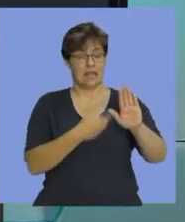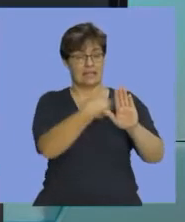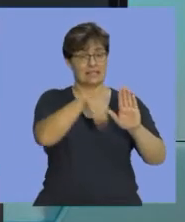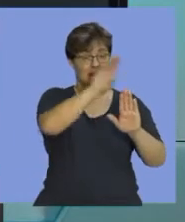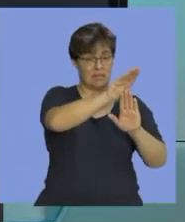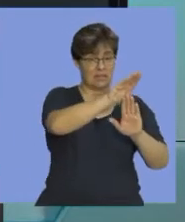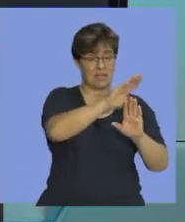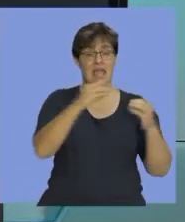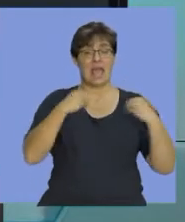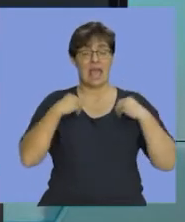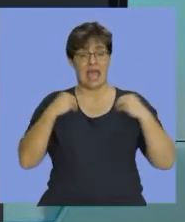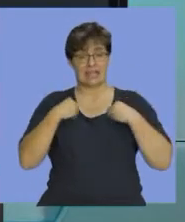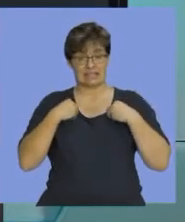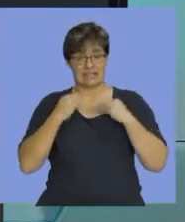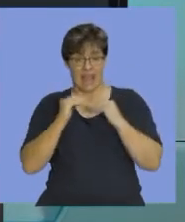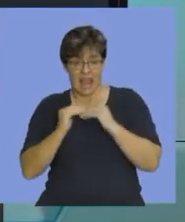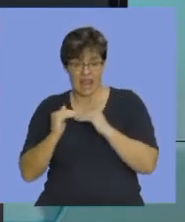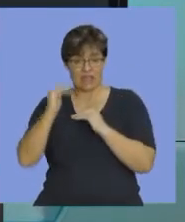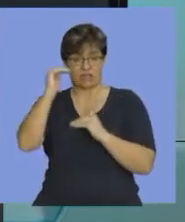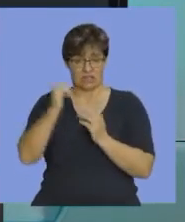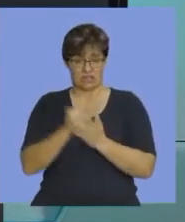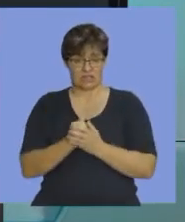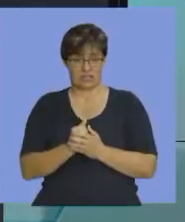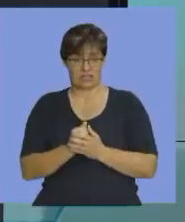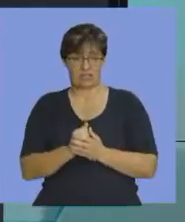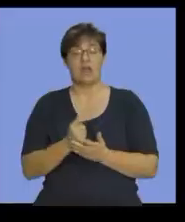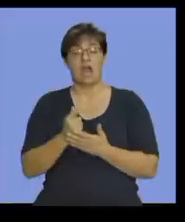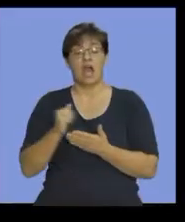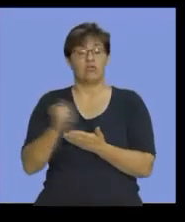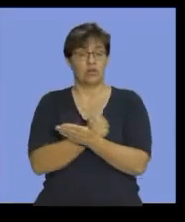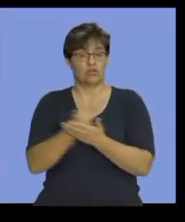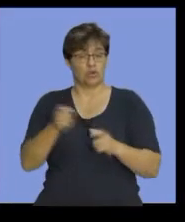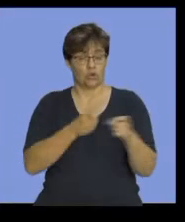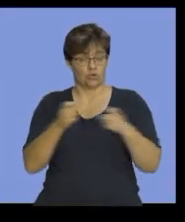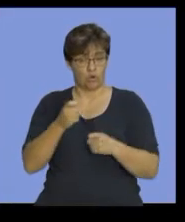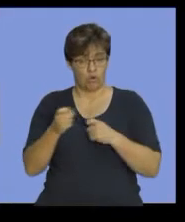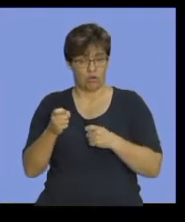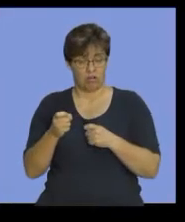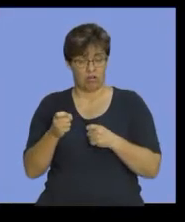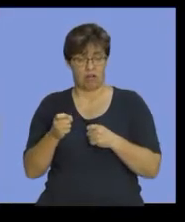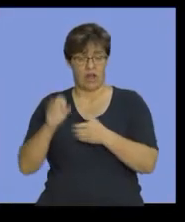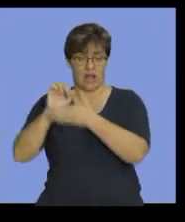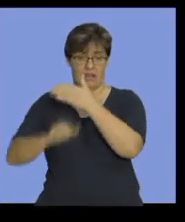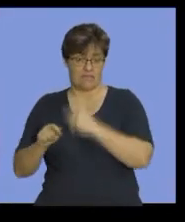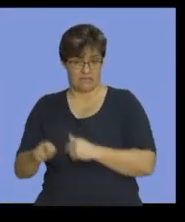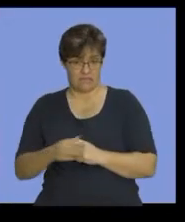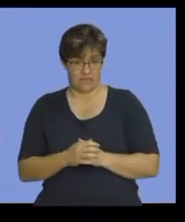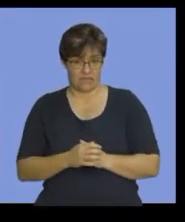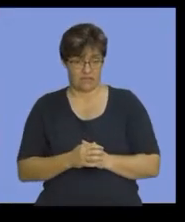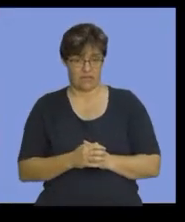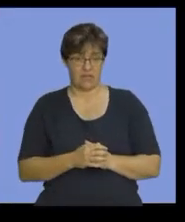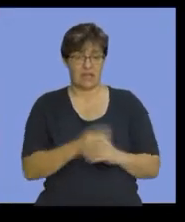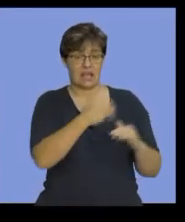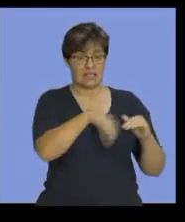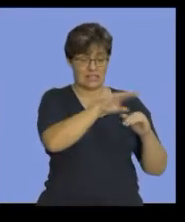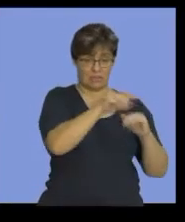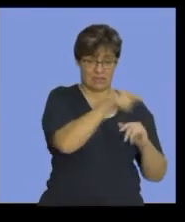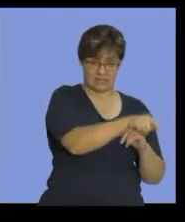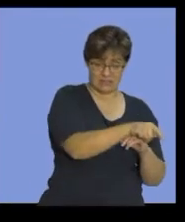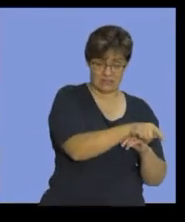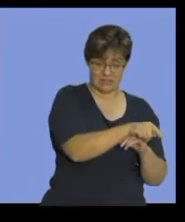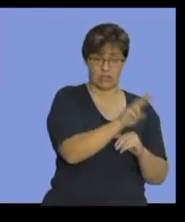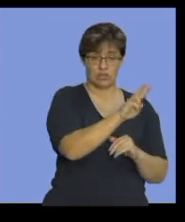Assets increasing in value. Credit, credit is controlled. Here's my entry. A debit to my raw material stock,